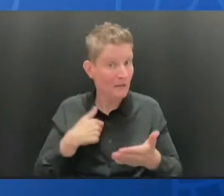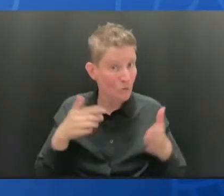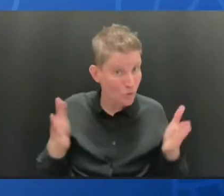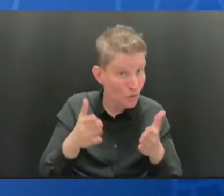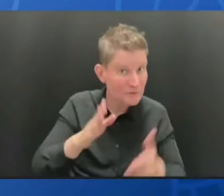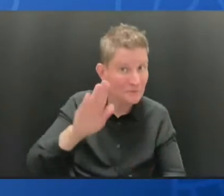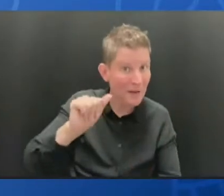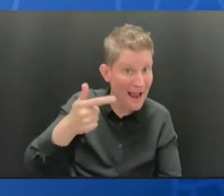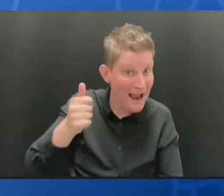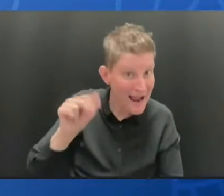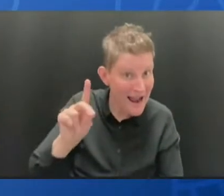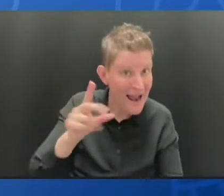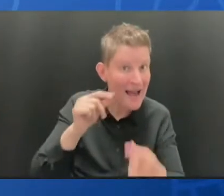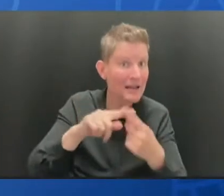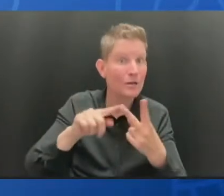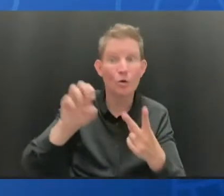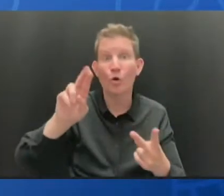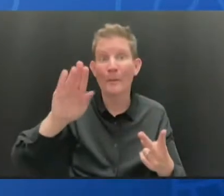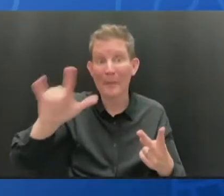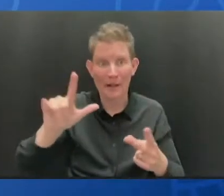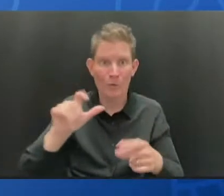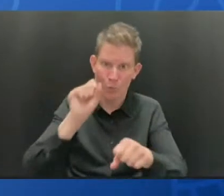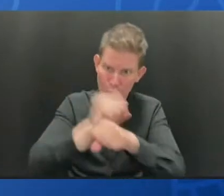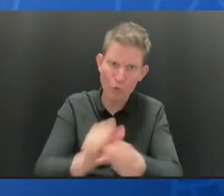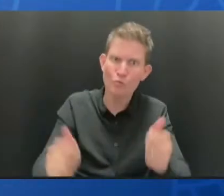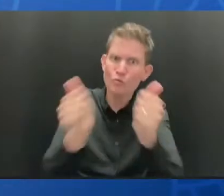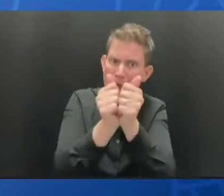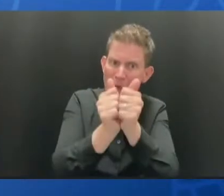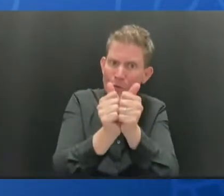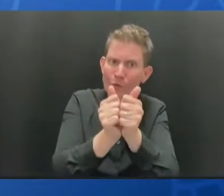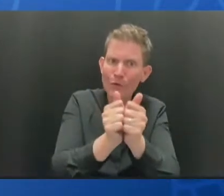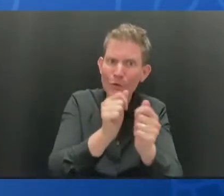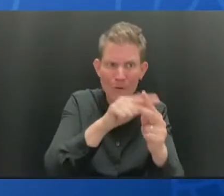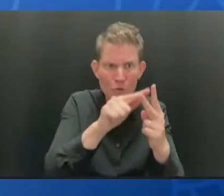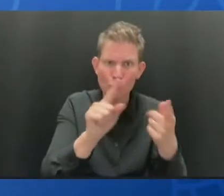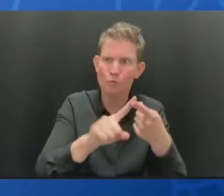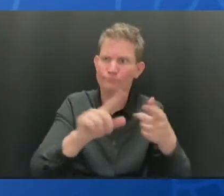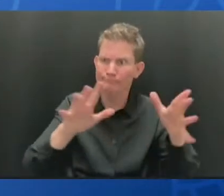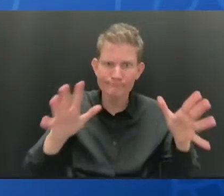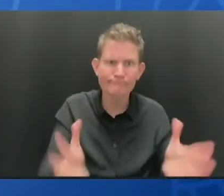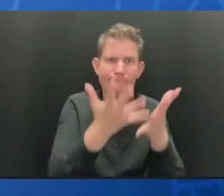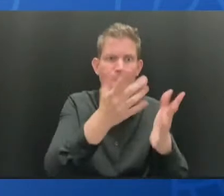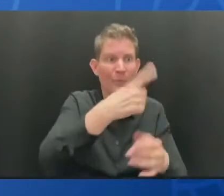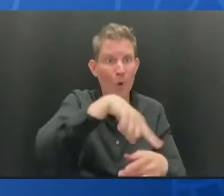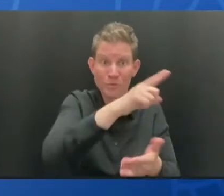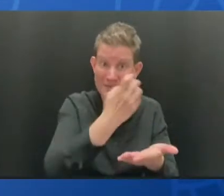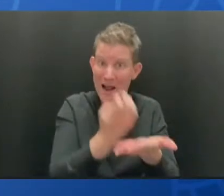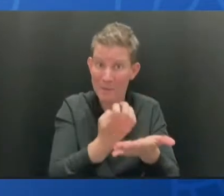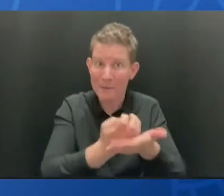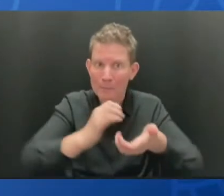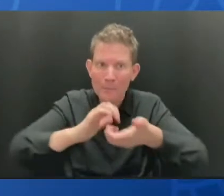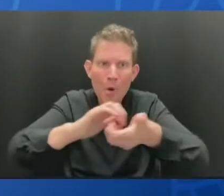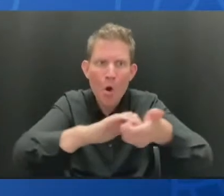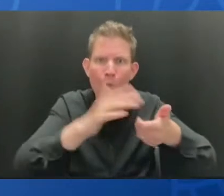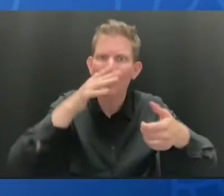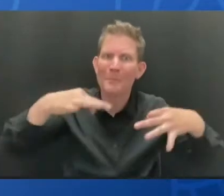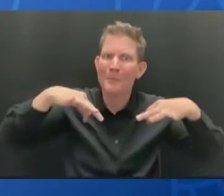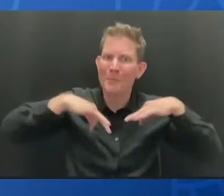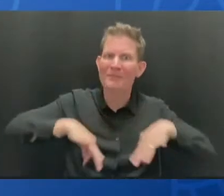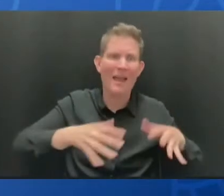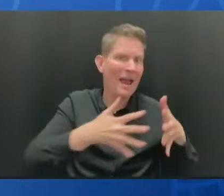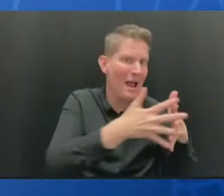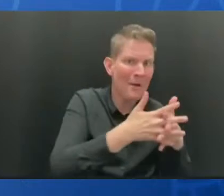domestic gas production as soon as possible. These types of economic partnerships will benefit both the American and Iraqi peoples and help Iraq move